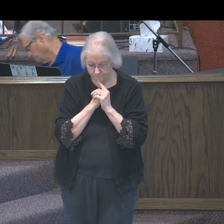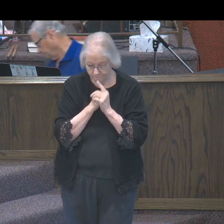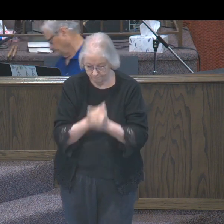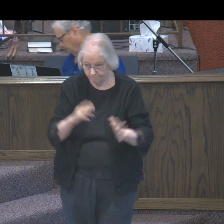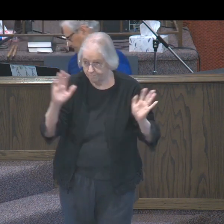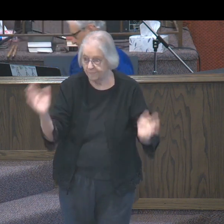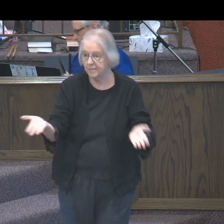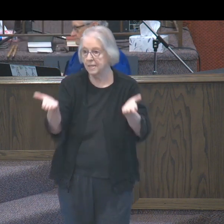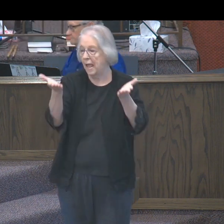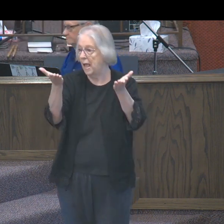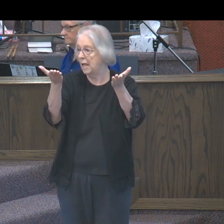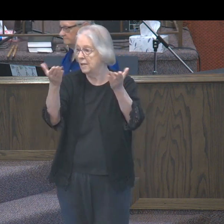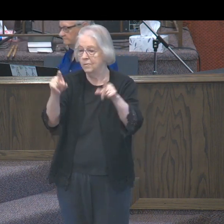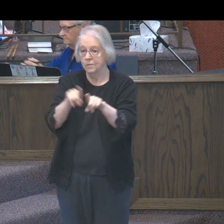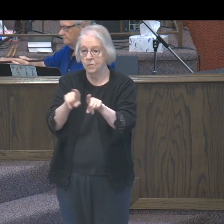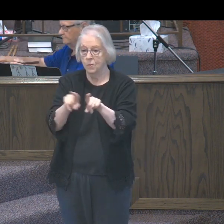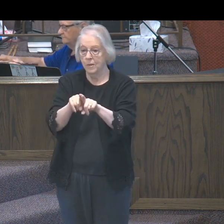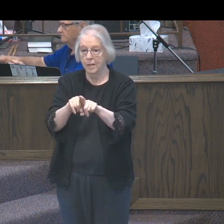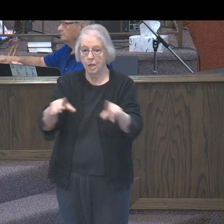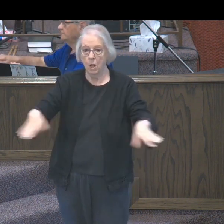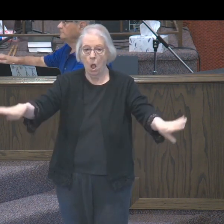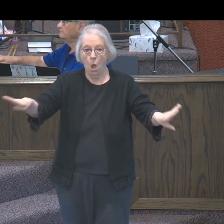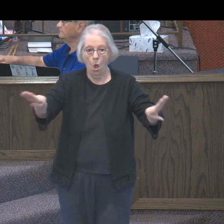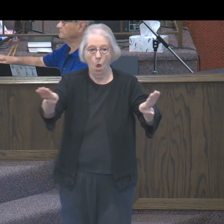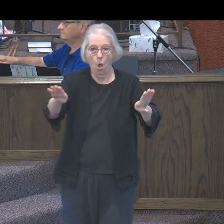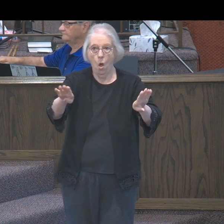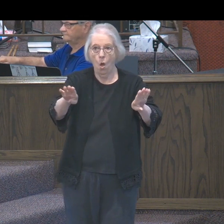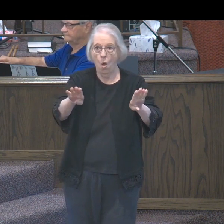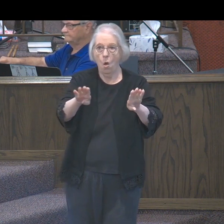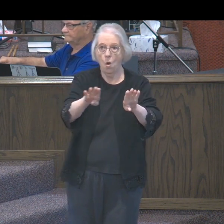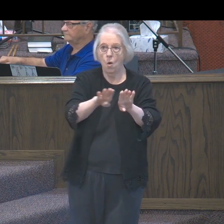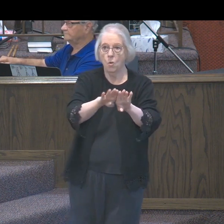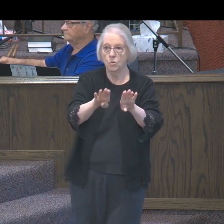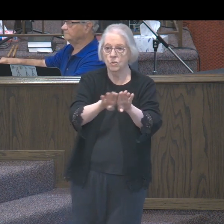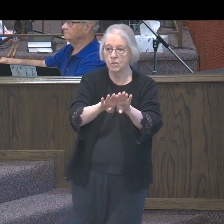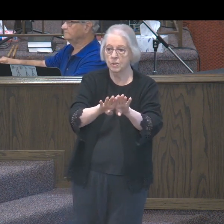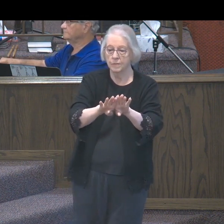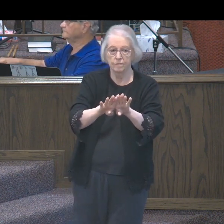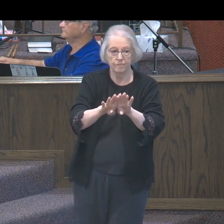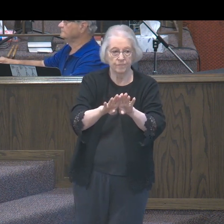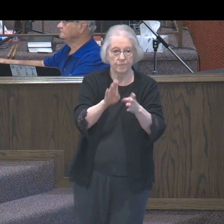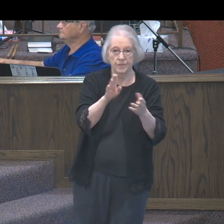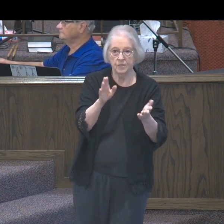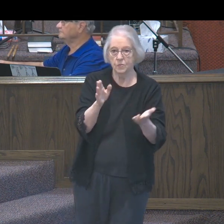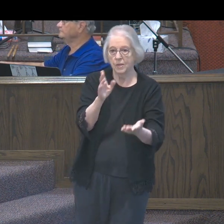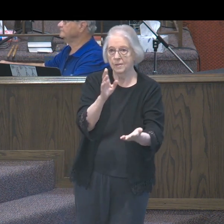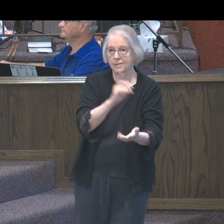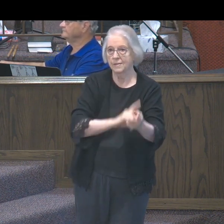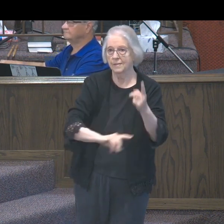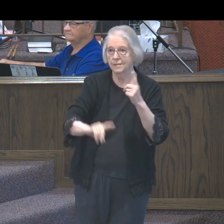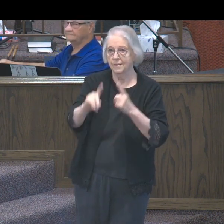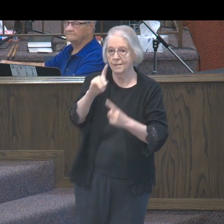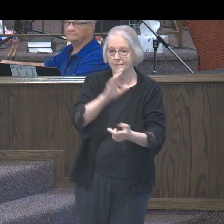Stand, if you will. We'll be dismissed with the words of this song. You know them. I don't know. It's not this